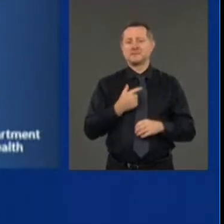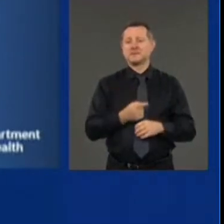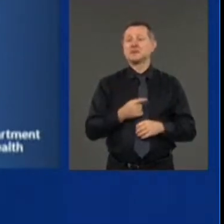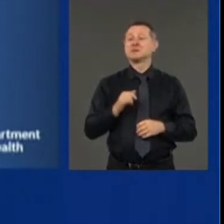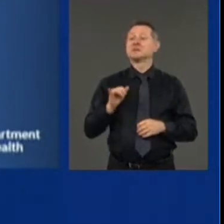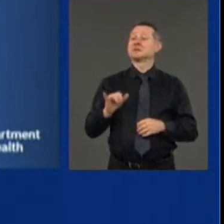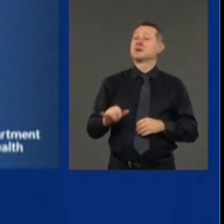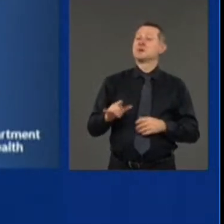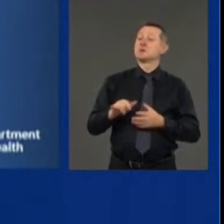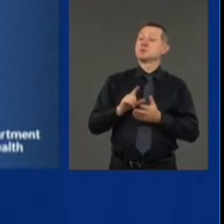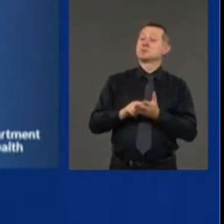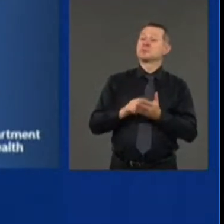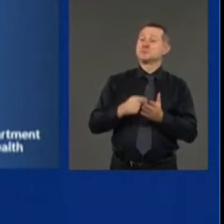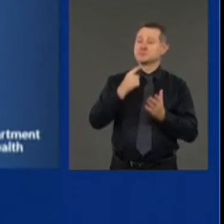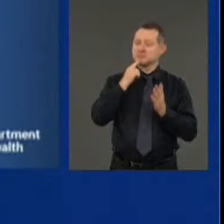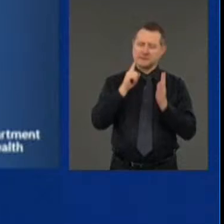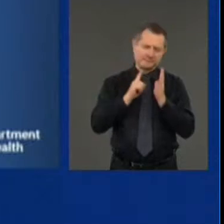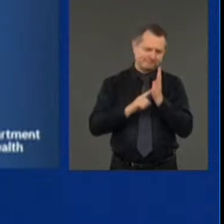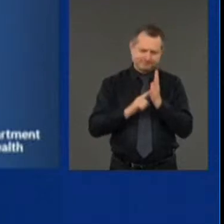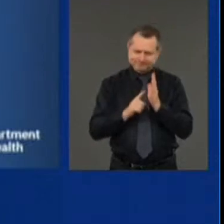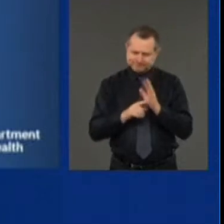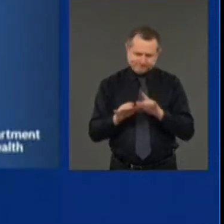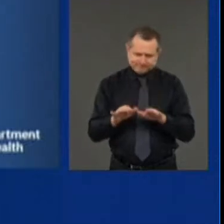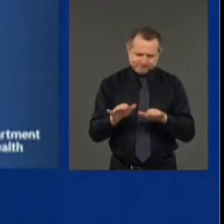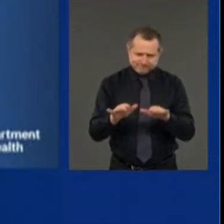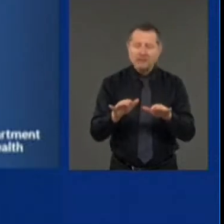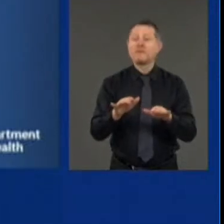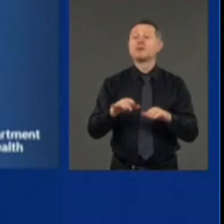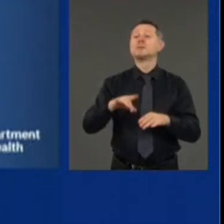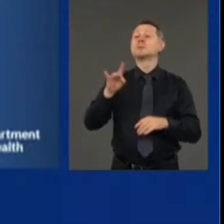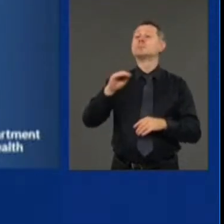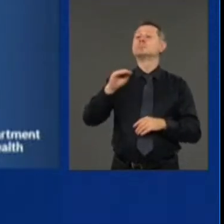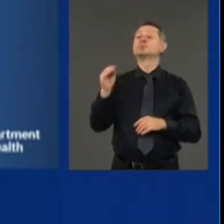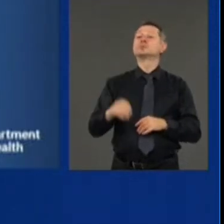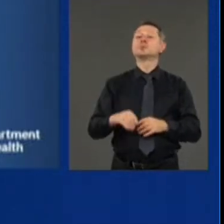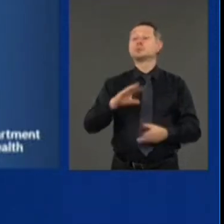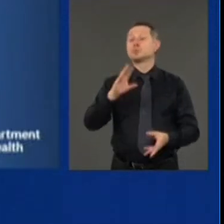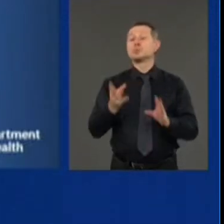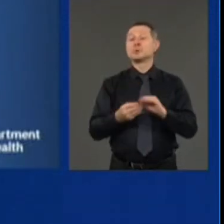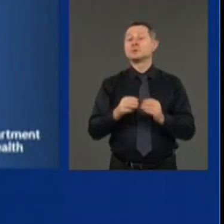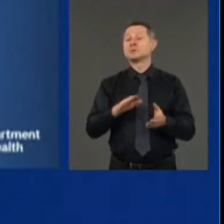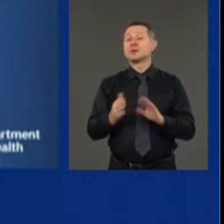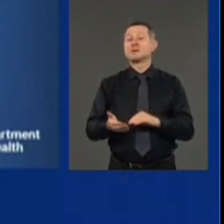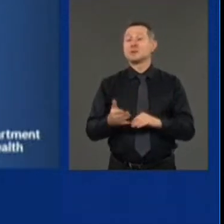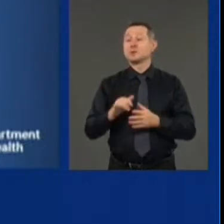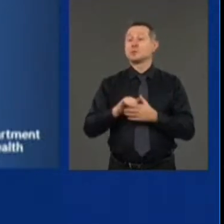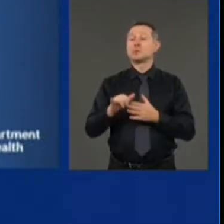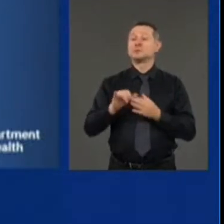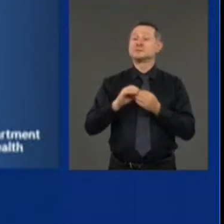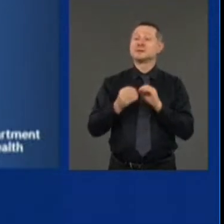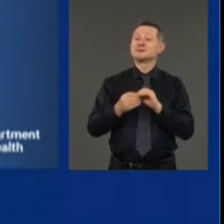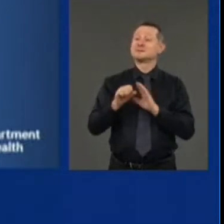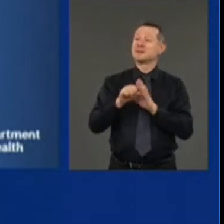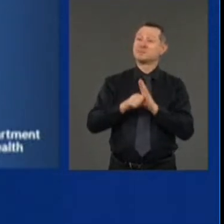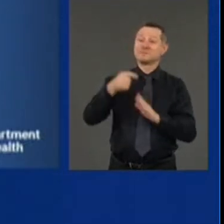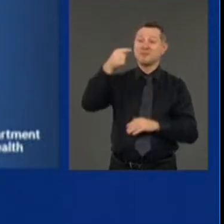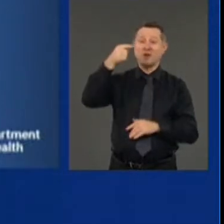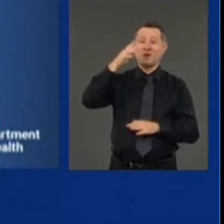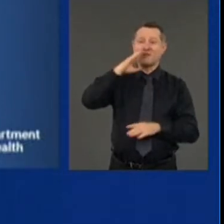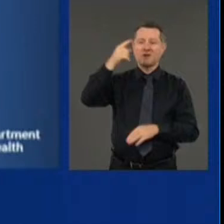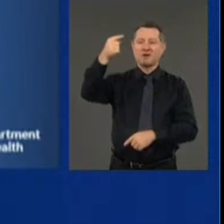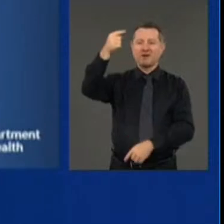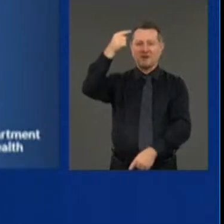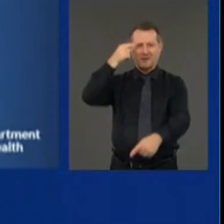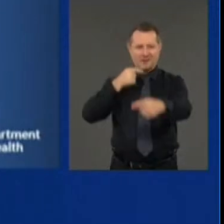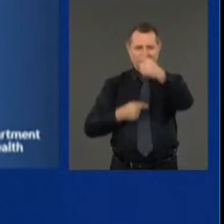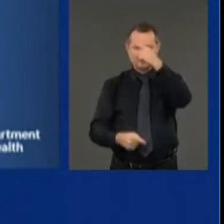found that in terms of the percentage of total deaths in nursing homes, New York State ranked 46th in the nation, meaning that